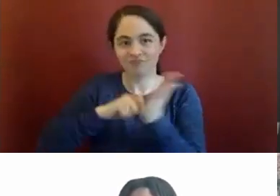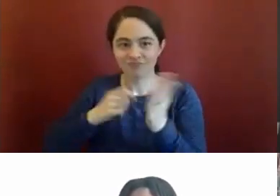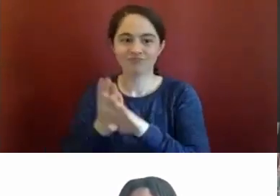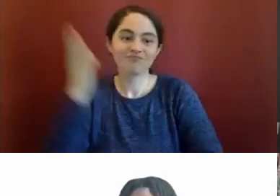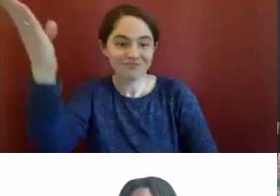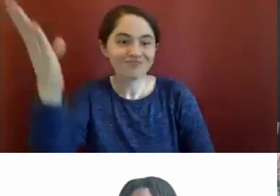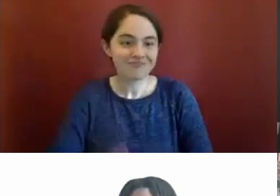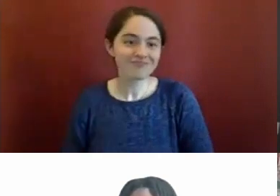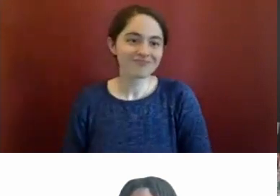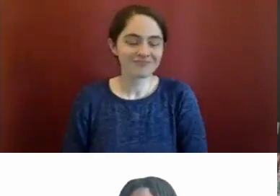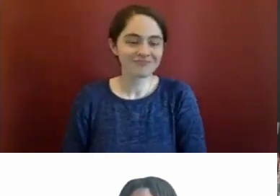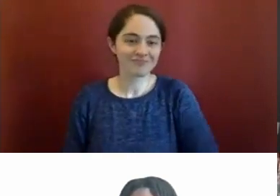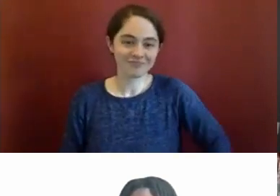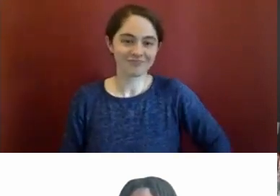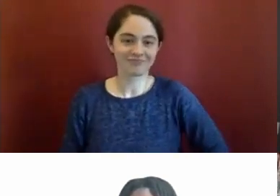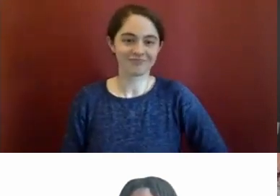inspire me.